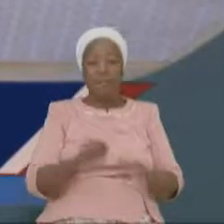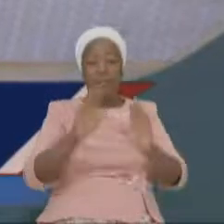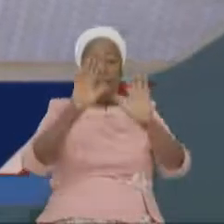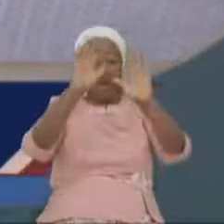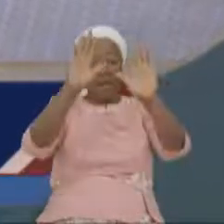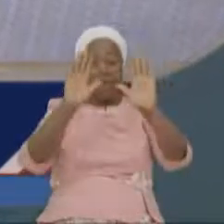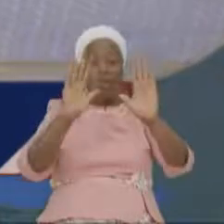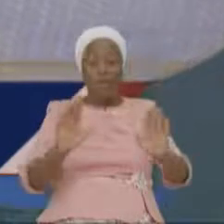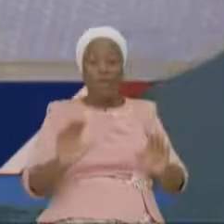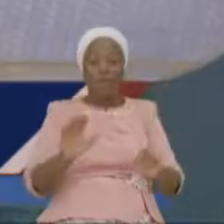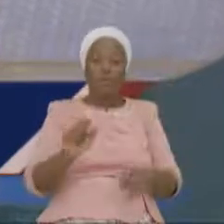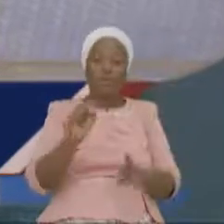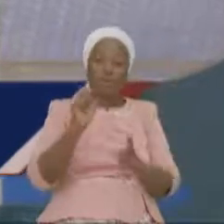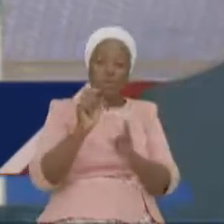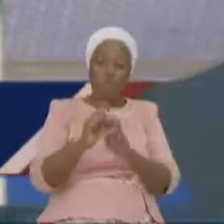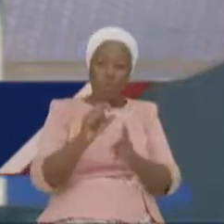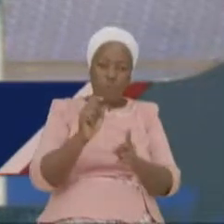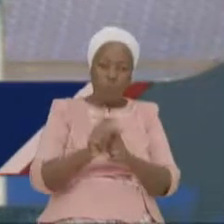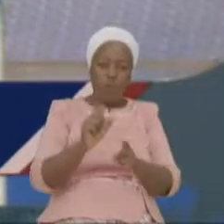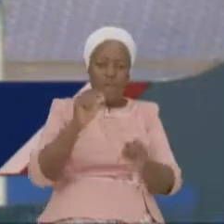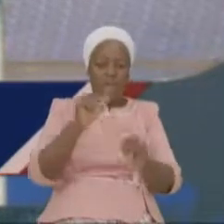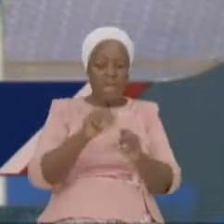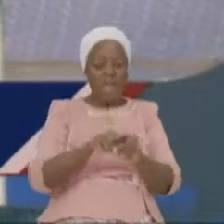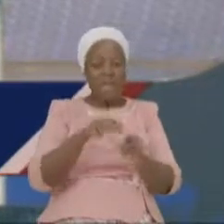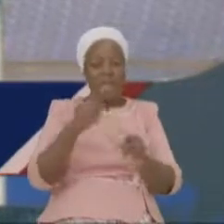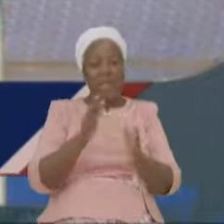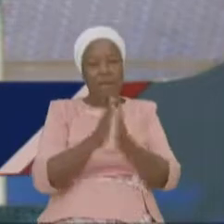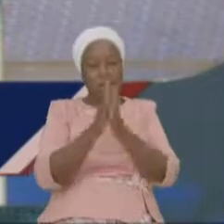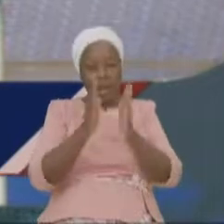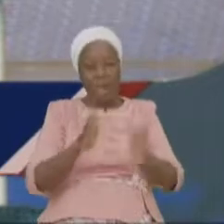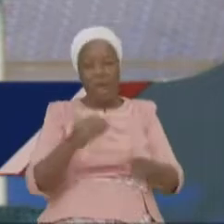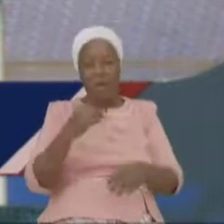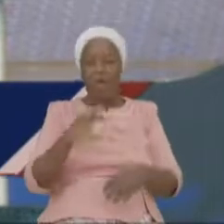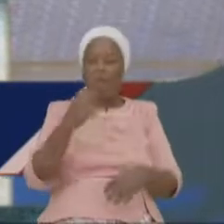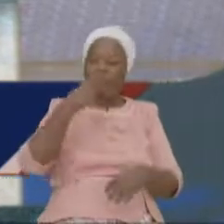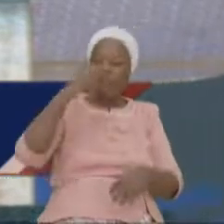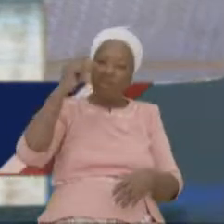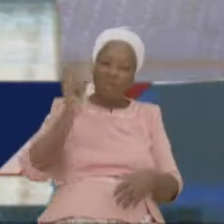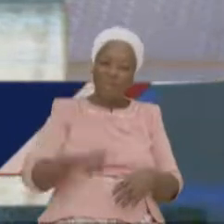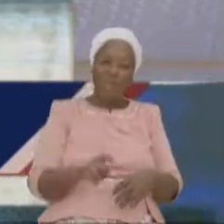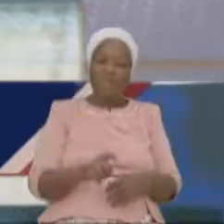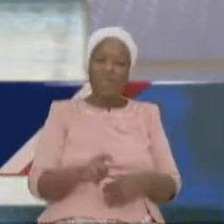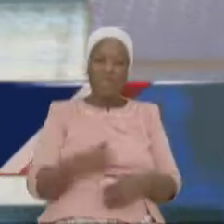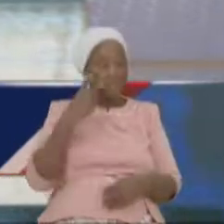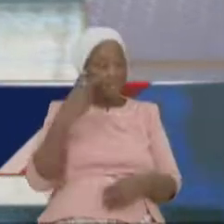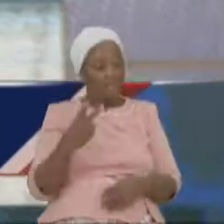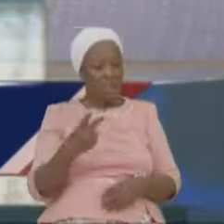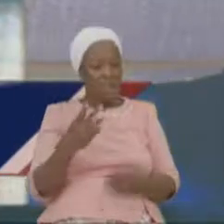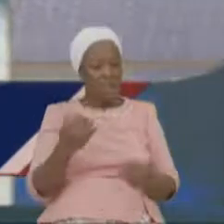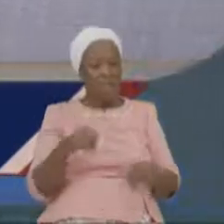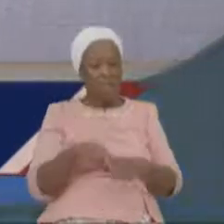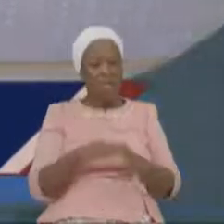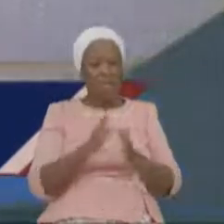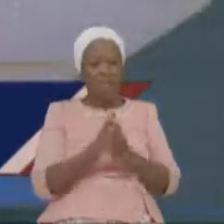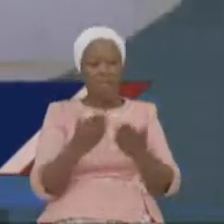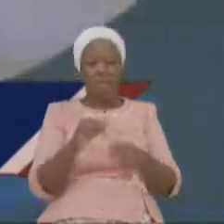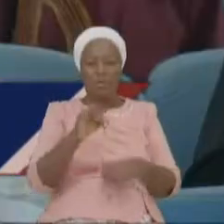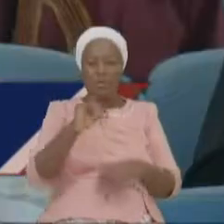miraculous word in the prayer of decree. And look at Job